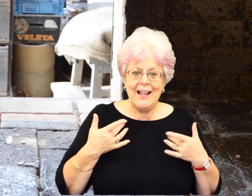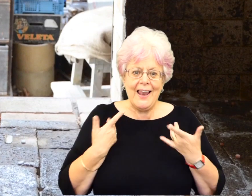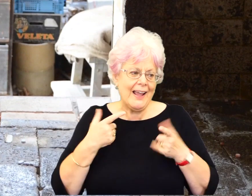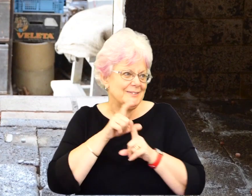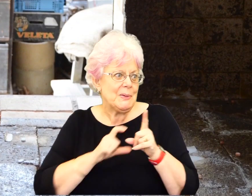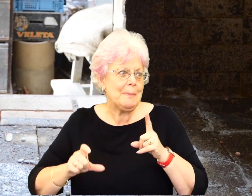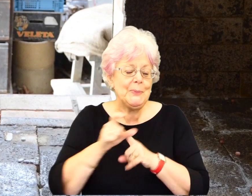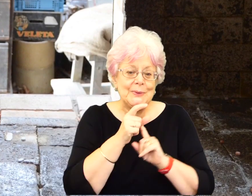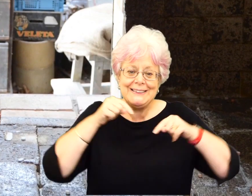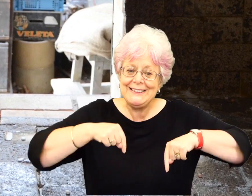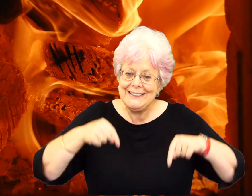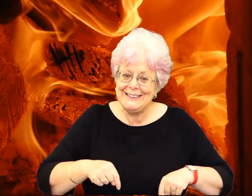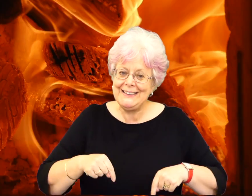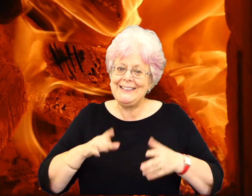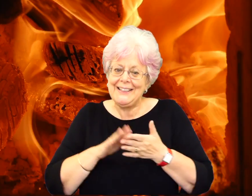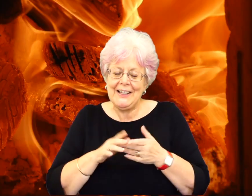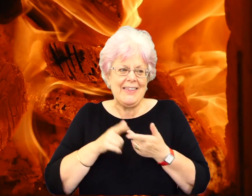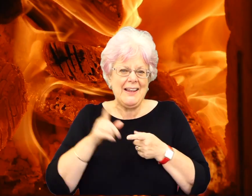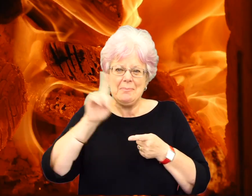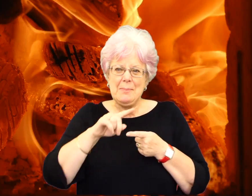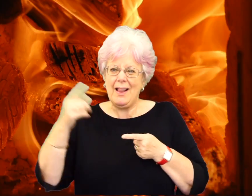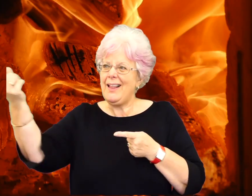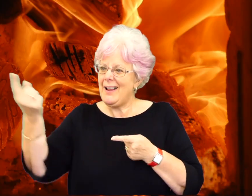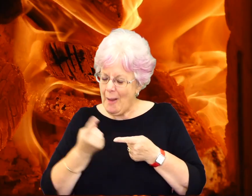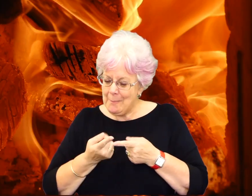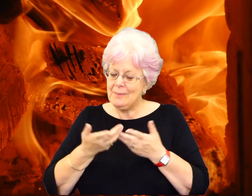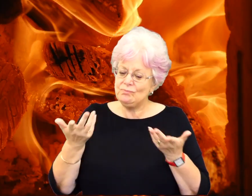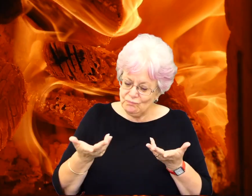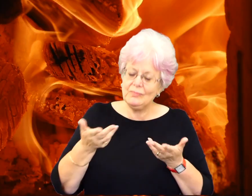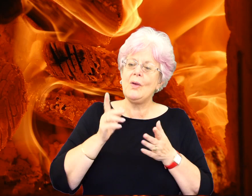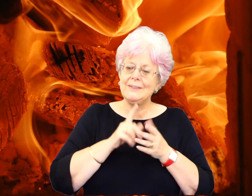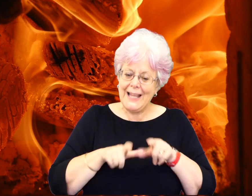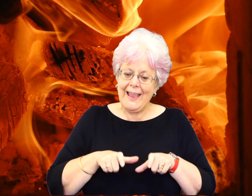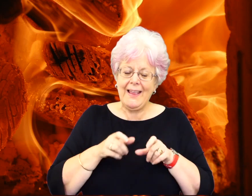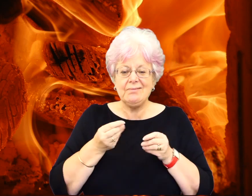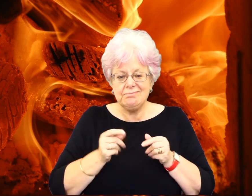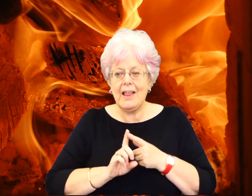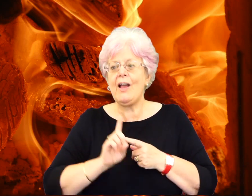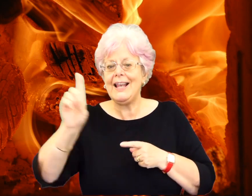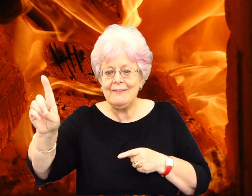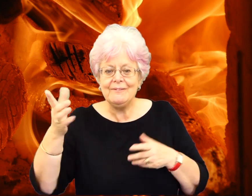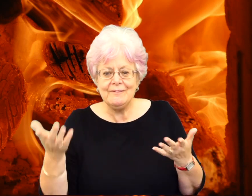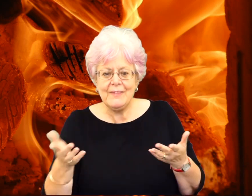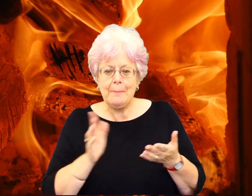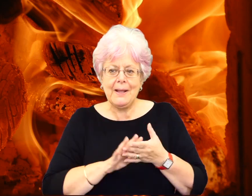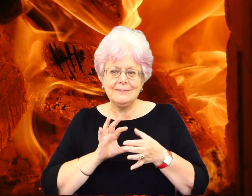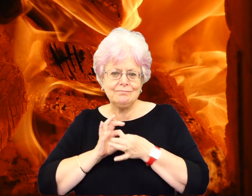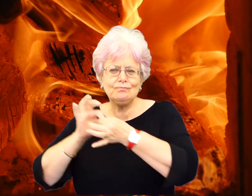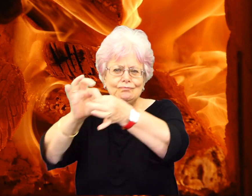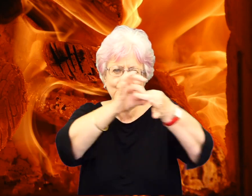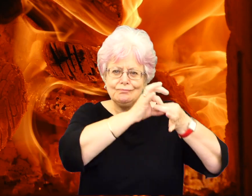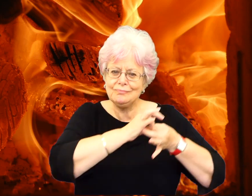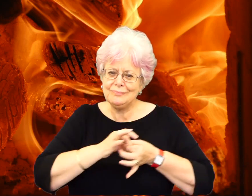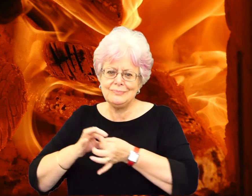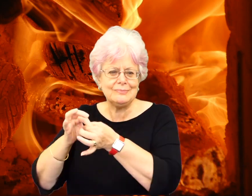little community of people who have sort of passed through here, but we still feel I tend to stay quite connected. People come back